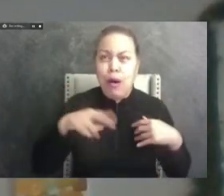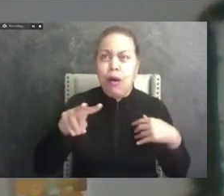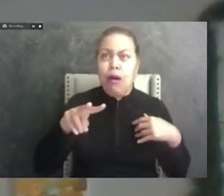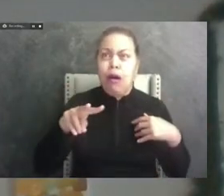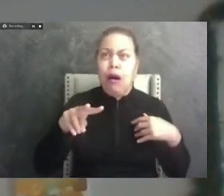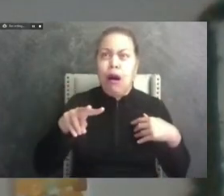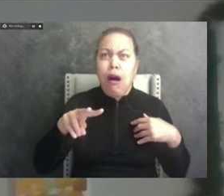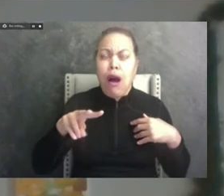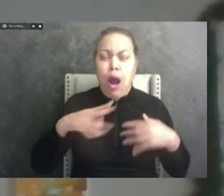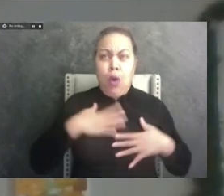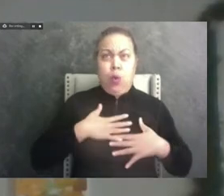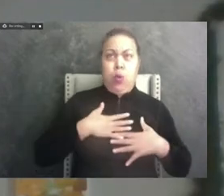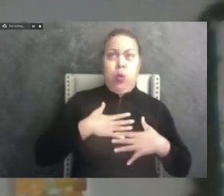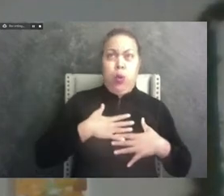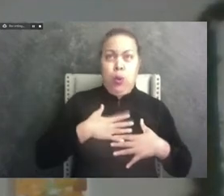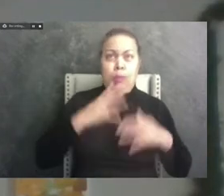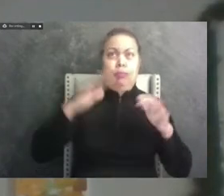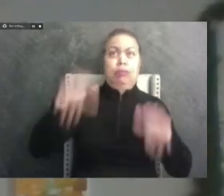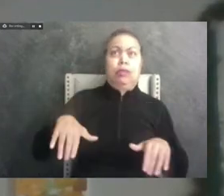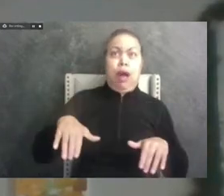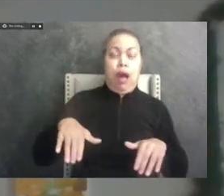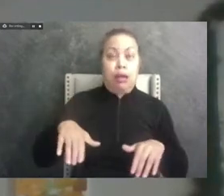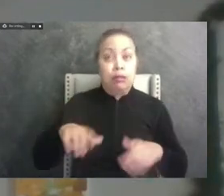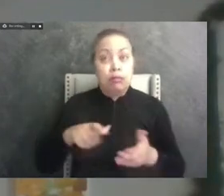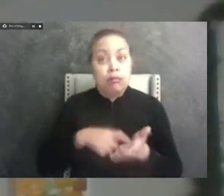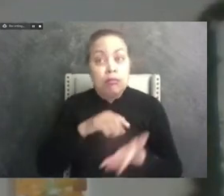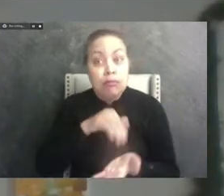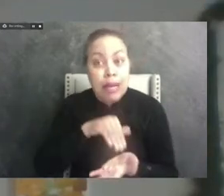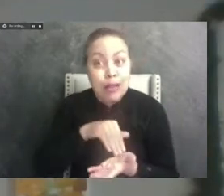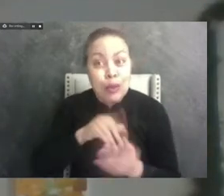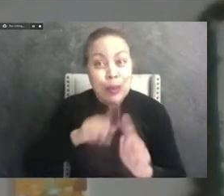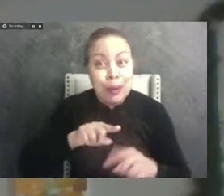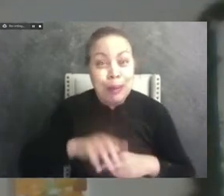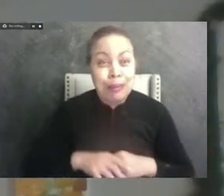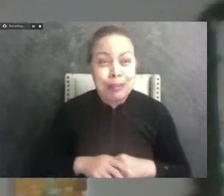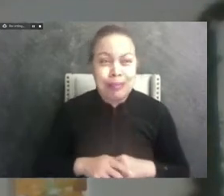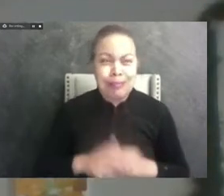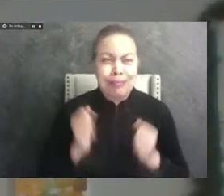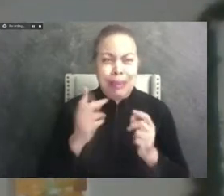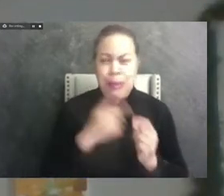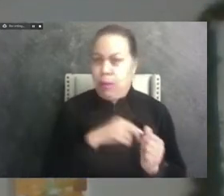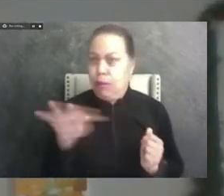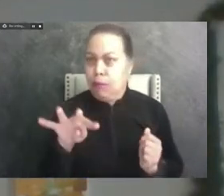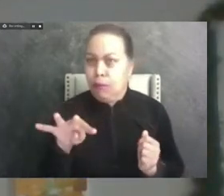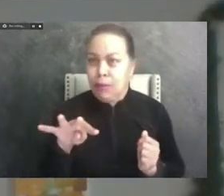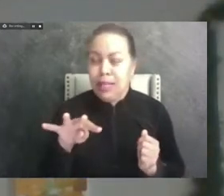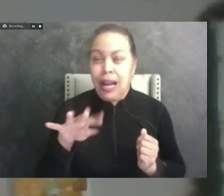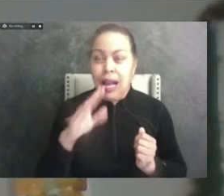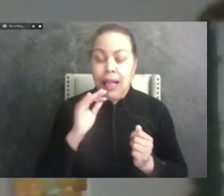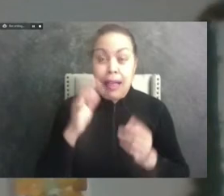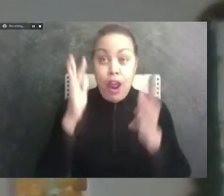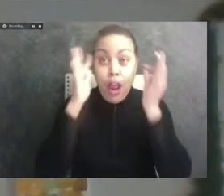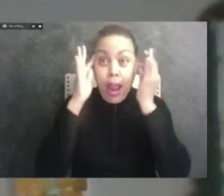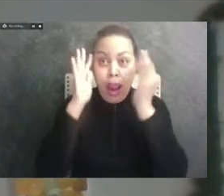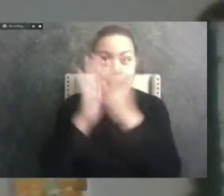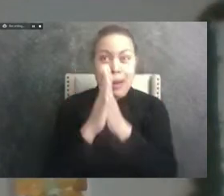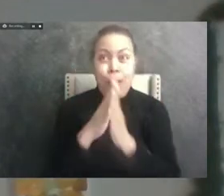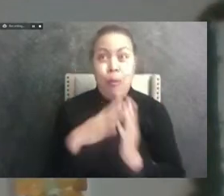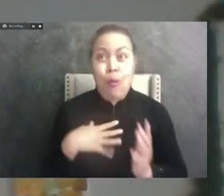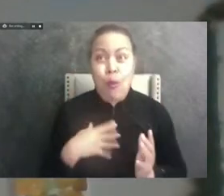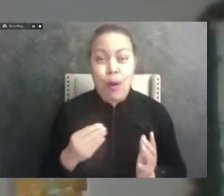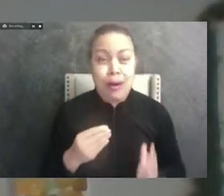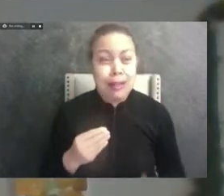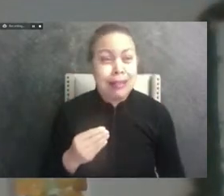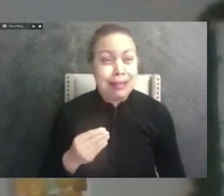20-year-old dark-haired beauties found their heads had turned a Moses white. Her